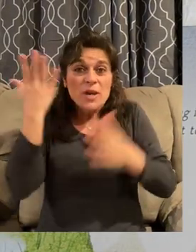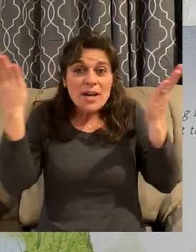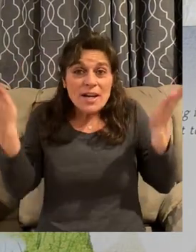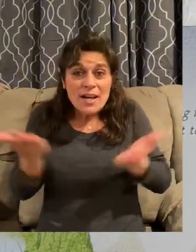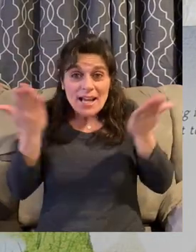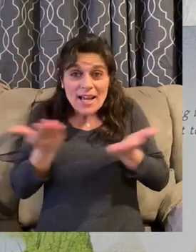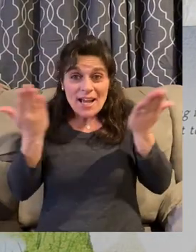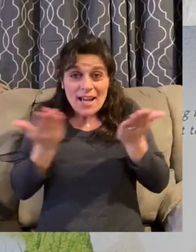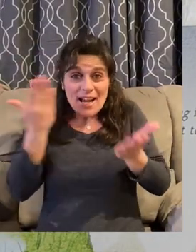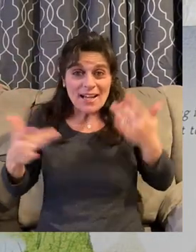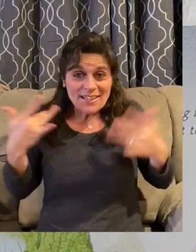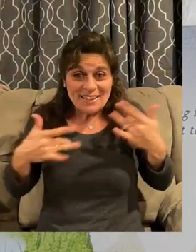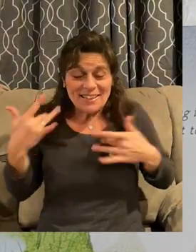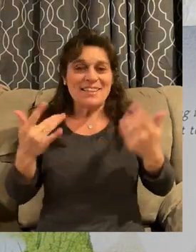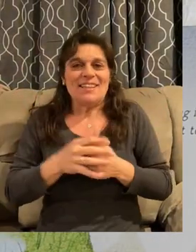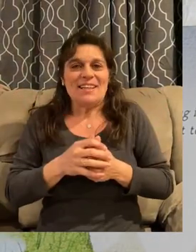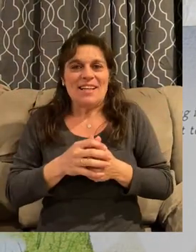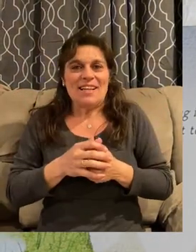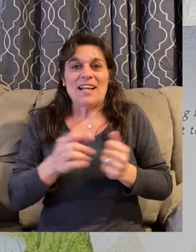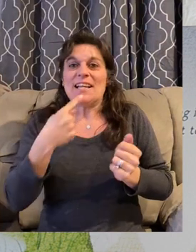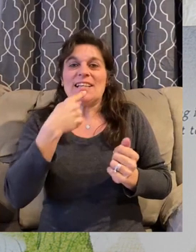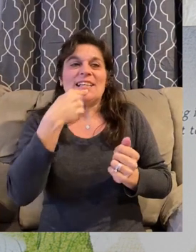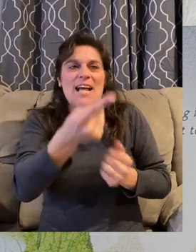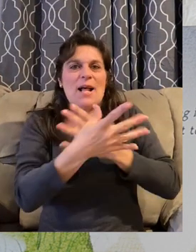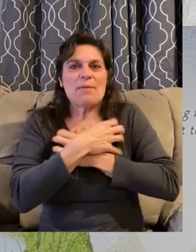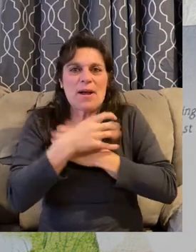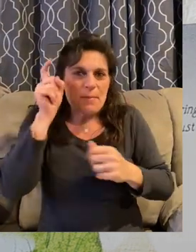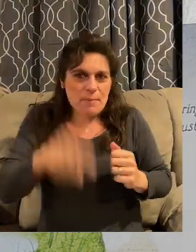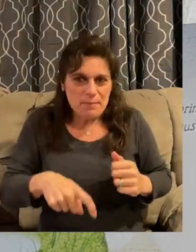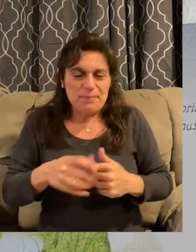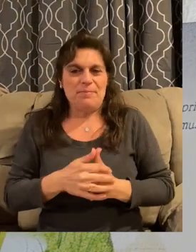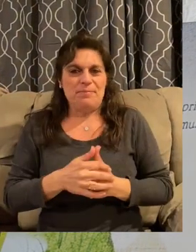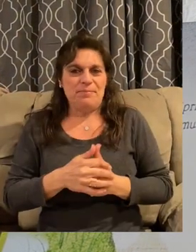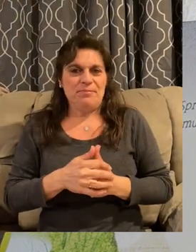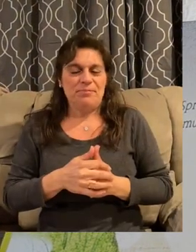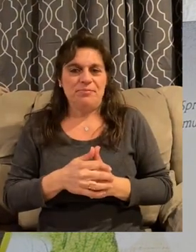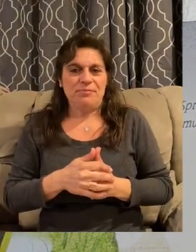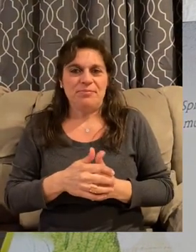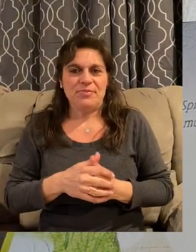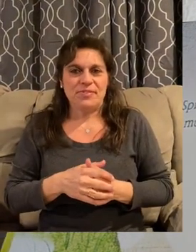Spring is here, cried Mole. I must tell Bear.